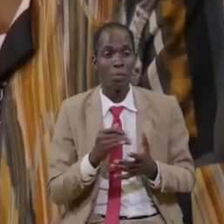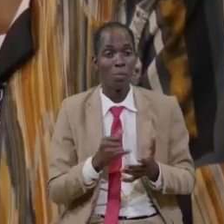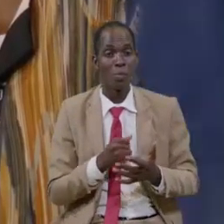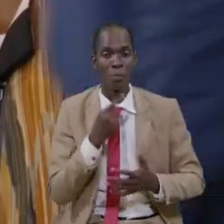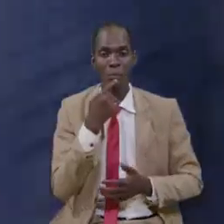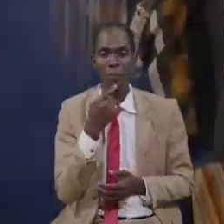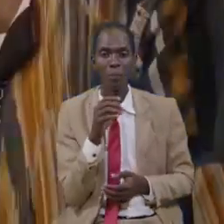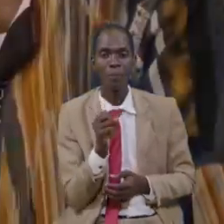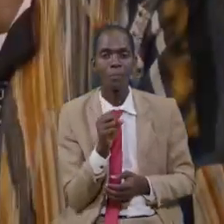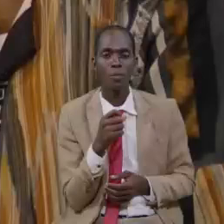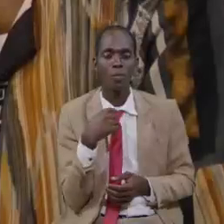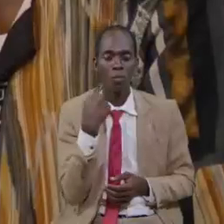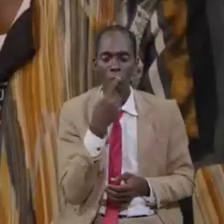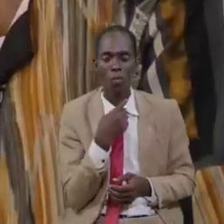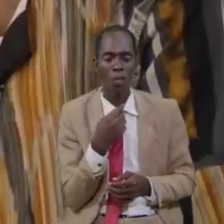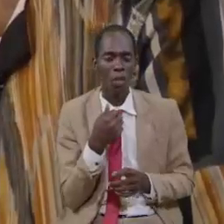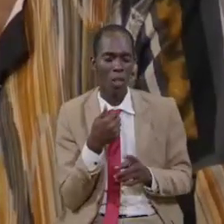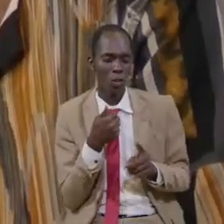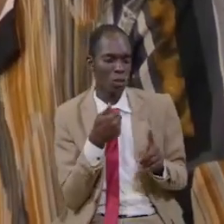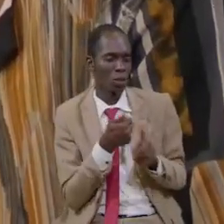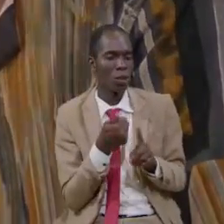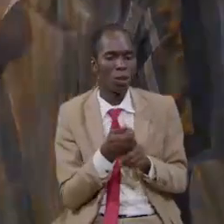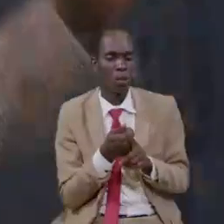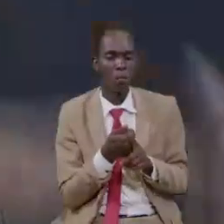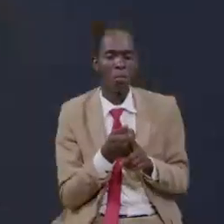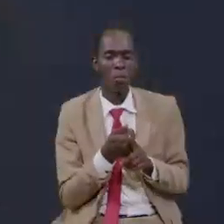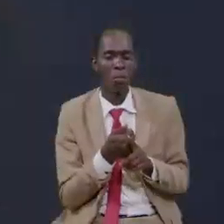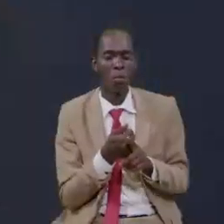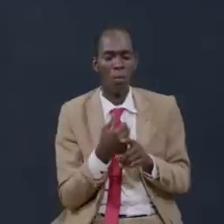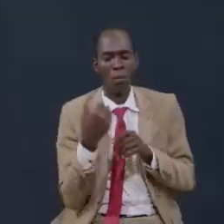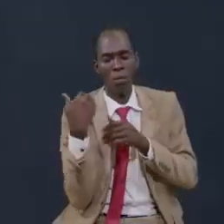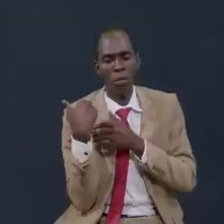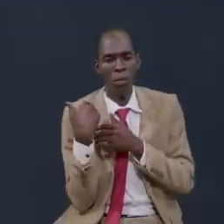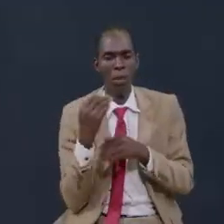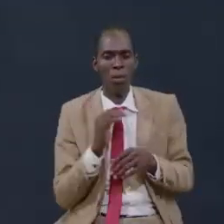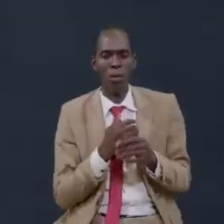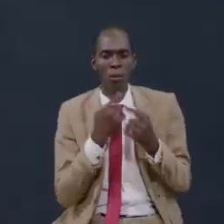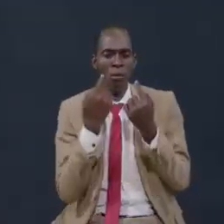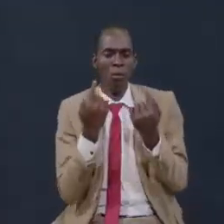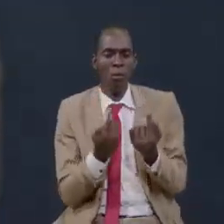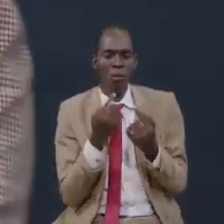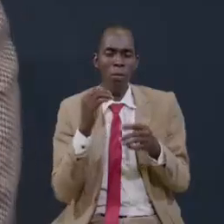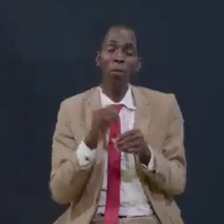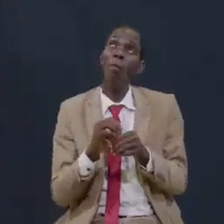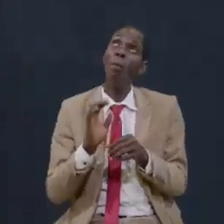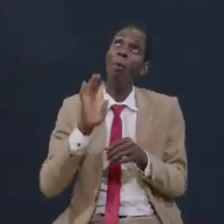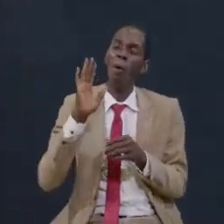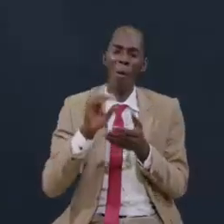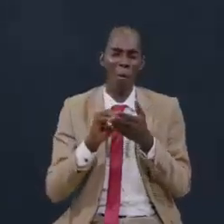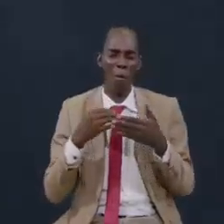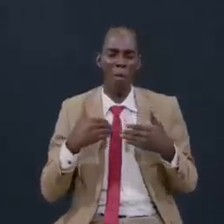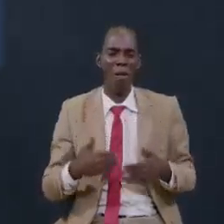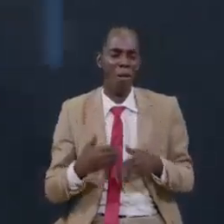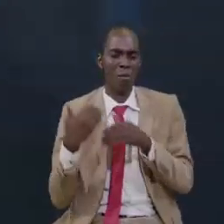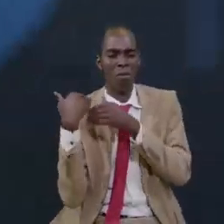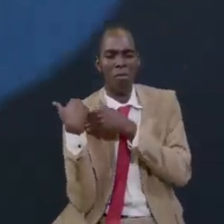own self bear our sins in his own body. Bear,